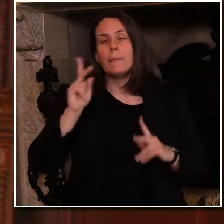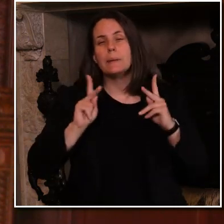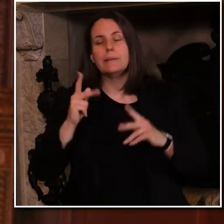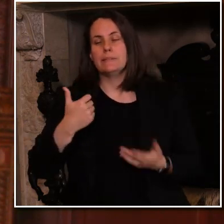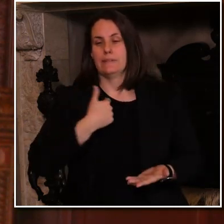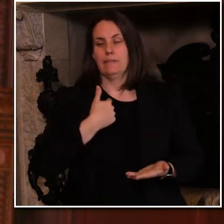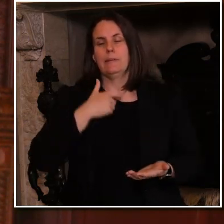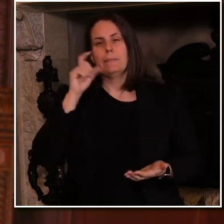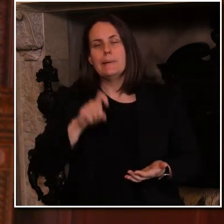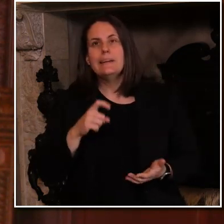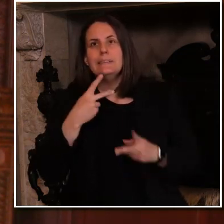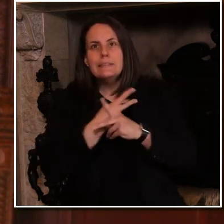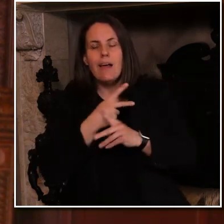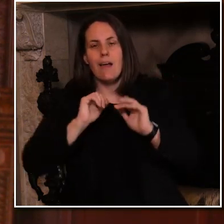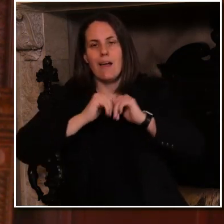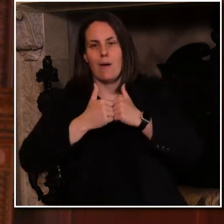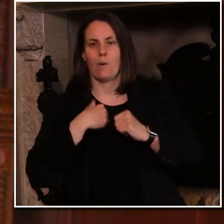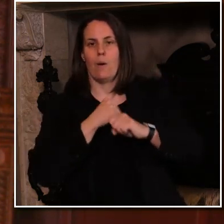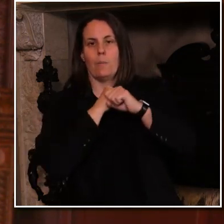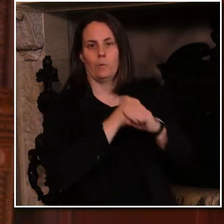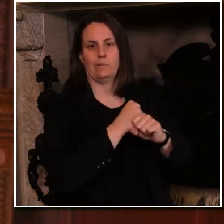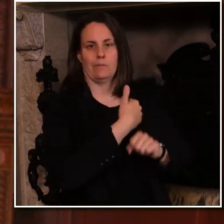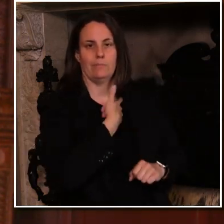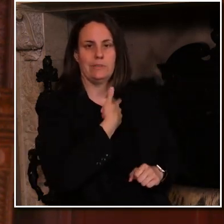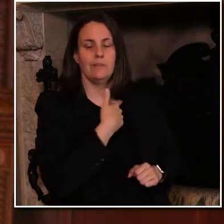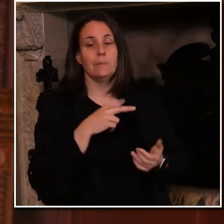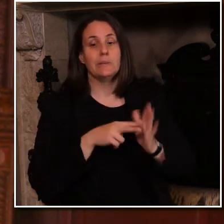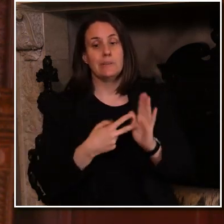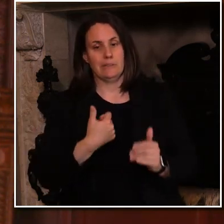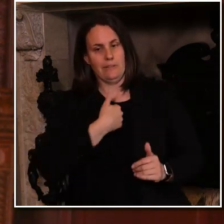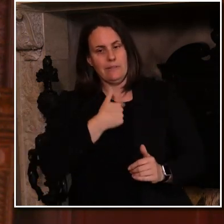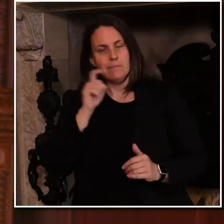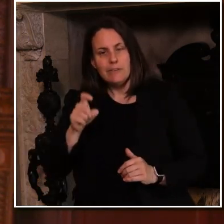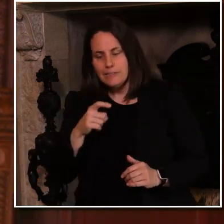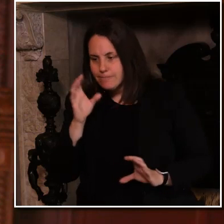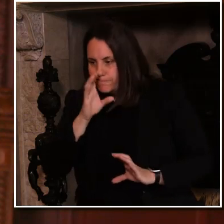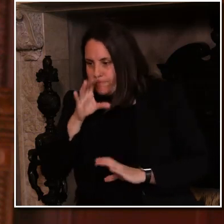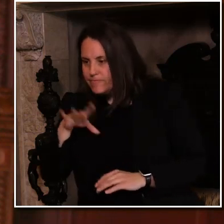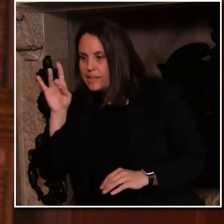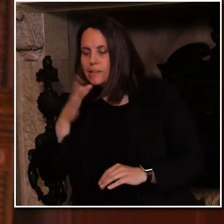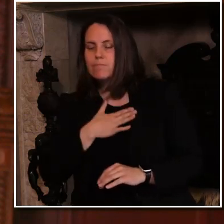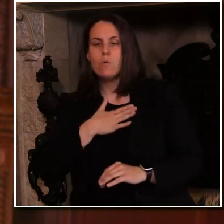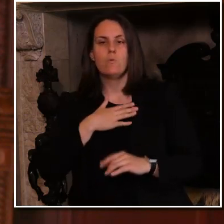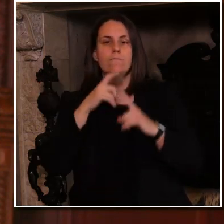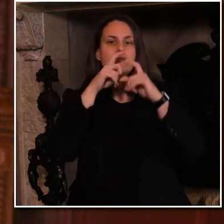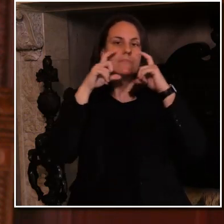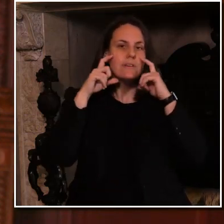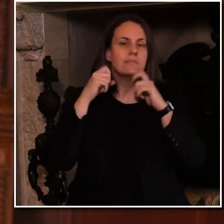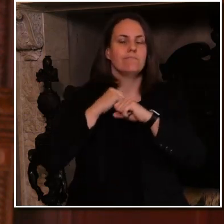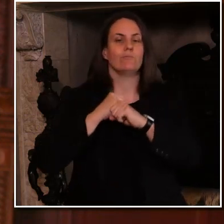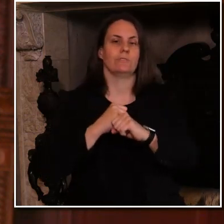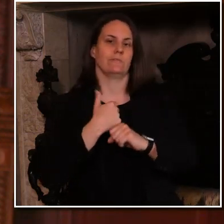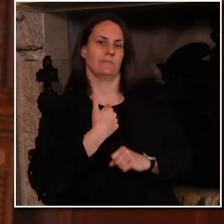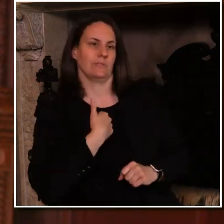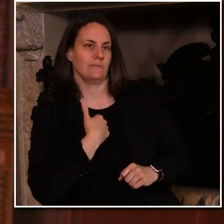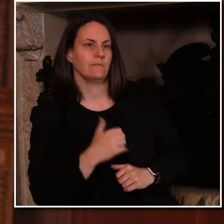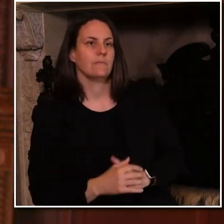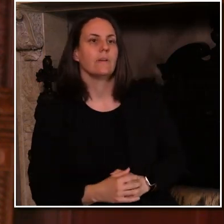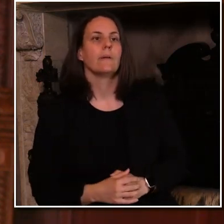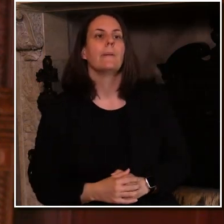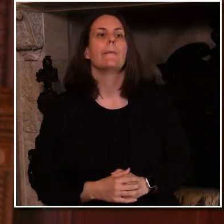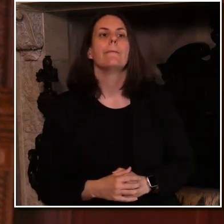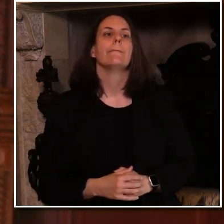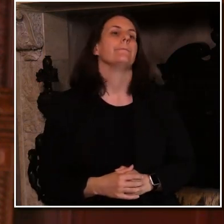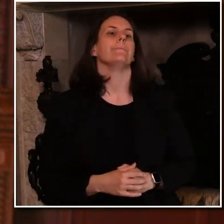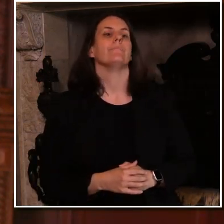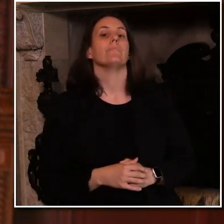think as the supply picks up of PPE and we make sure that healthcare systems are replete with everything that they need, and we figure